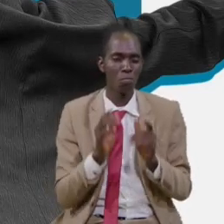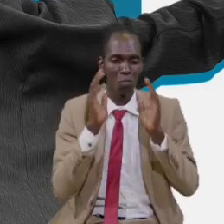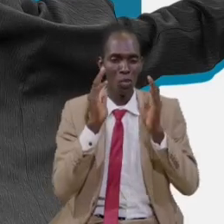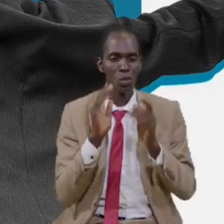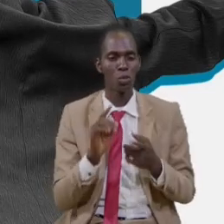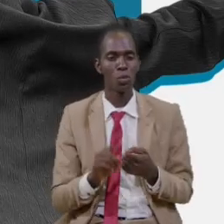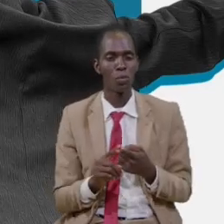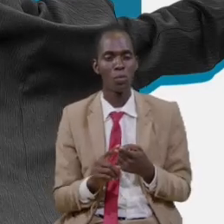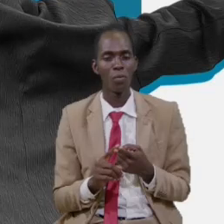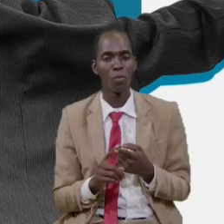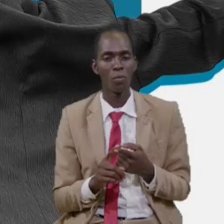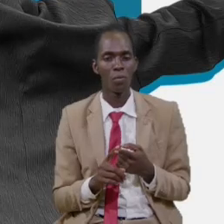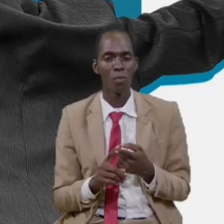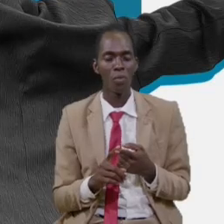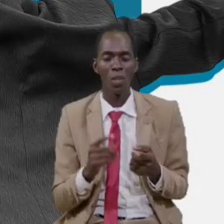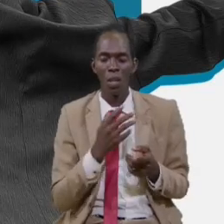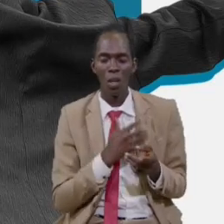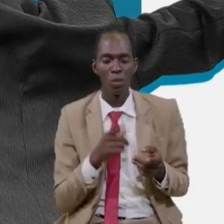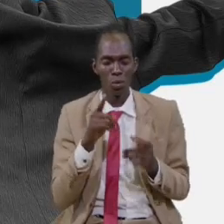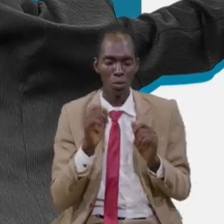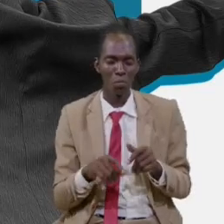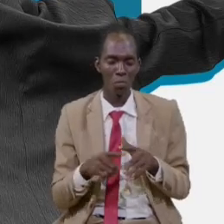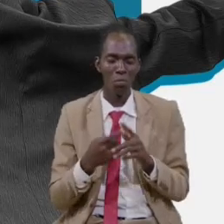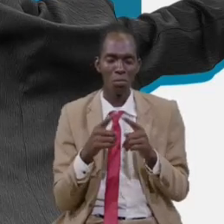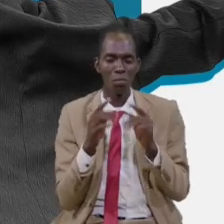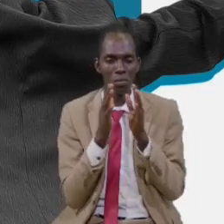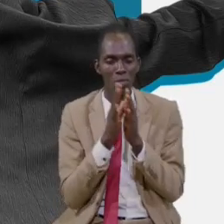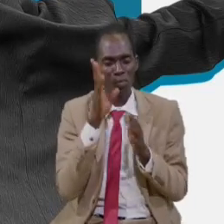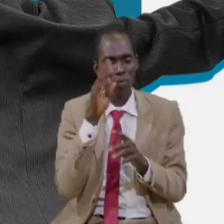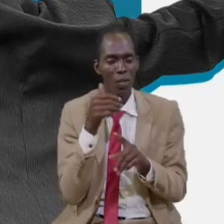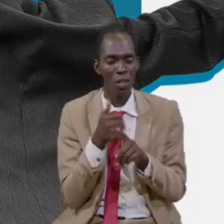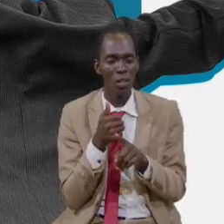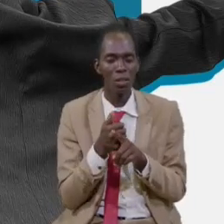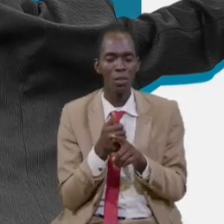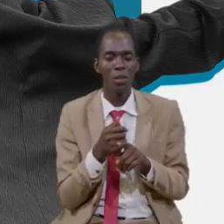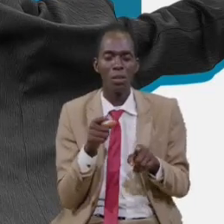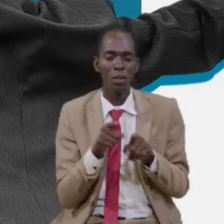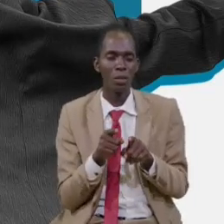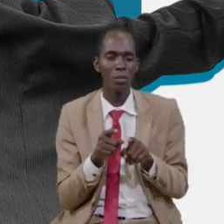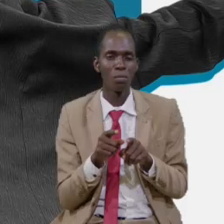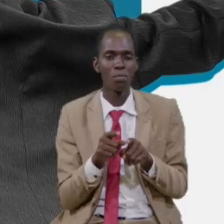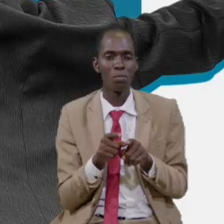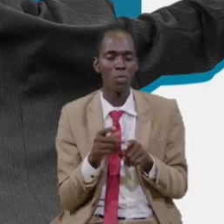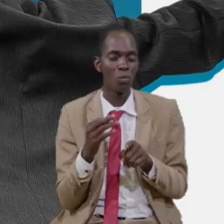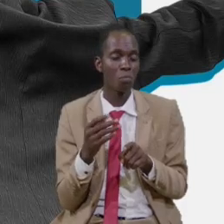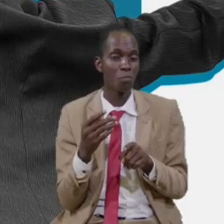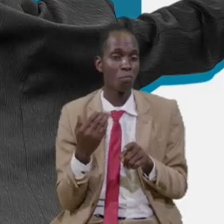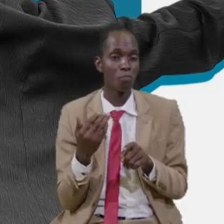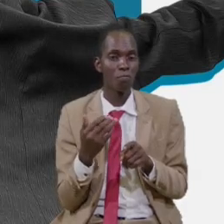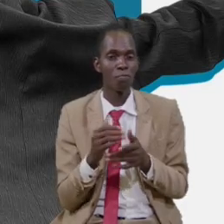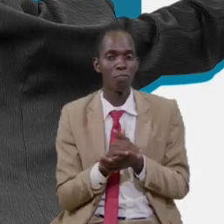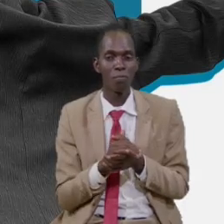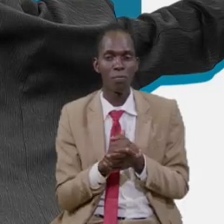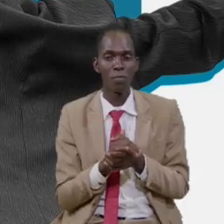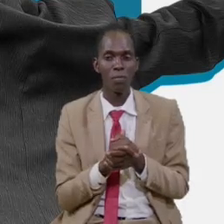far back. What of the front here? The front here and the front here. If you are finished, please wave